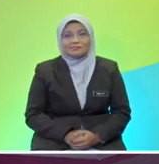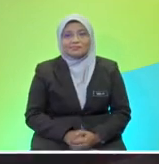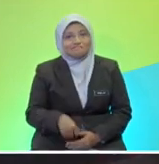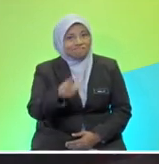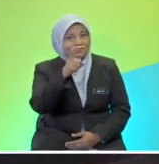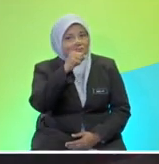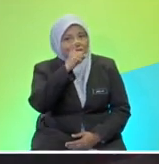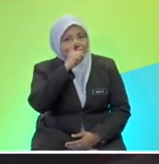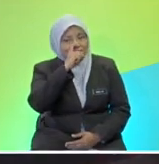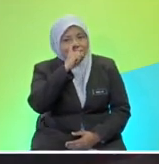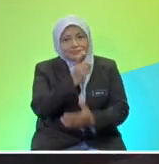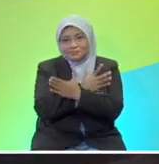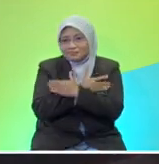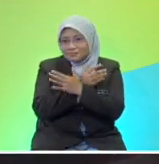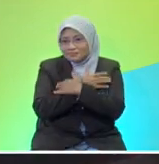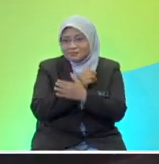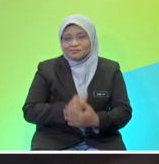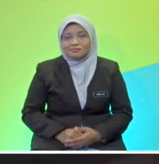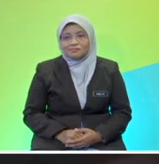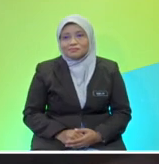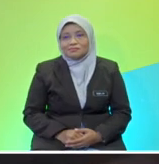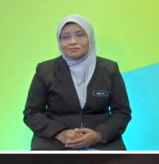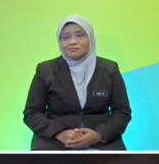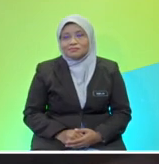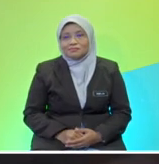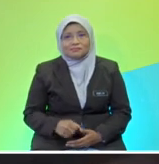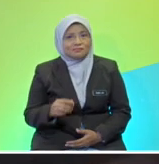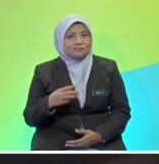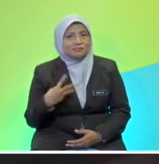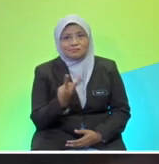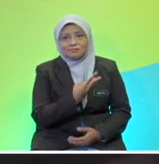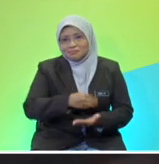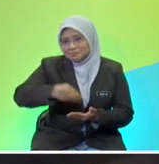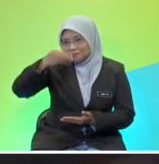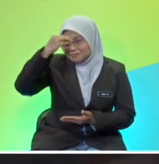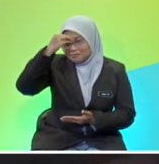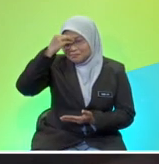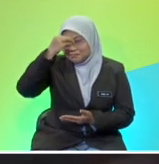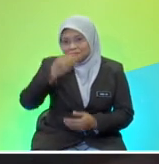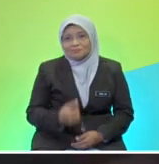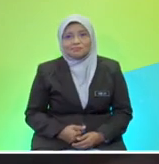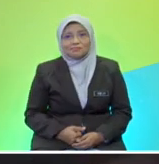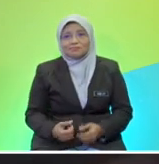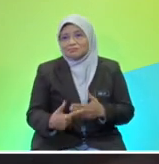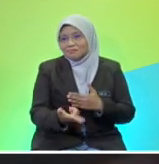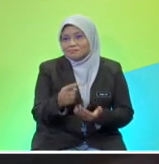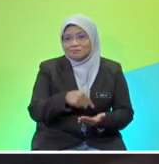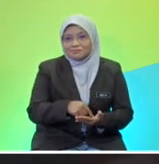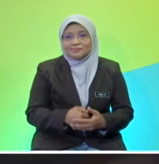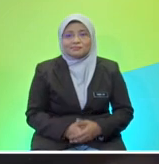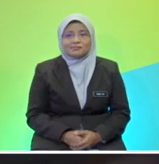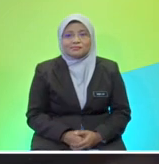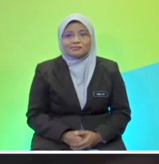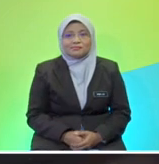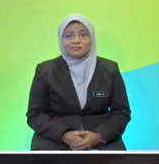bear? Yeah. So, we will learn about all this later. Oh, how exciting. So, there are many types of toys